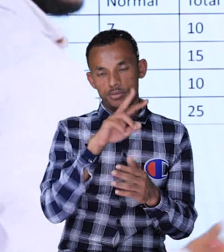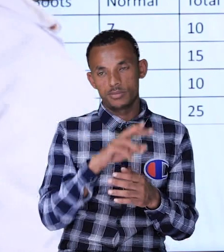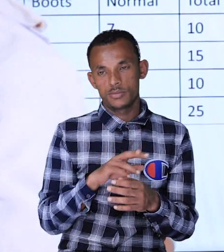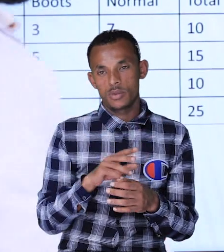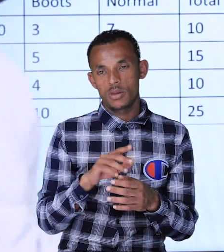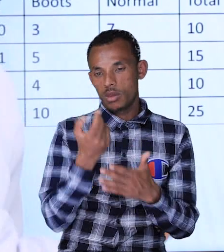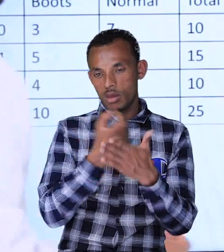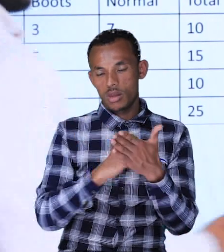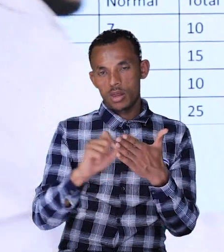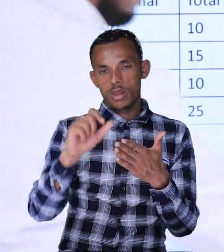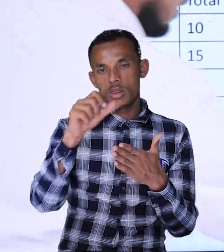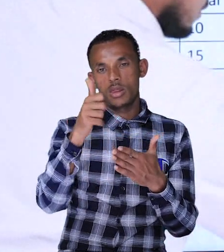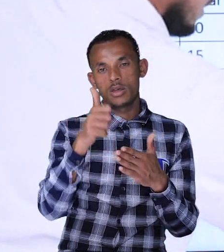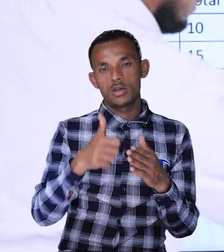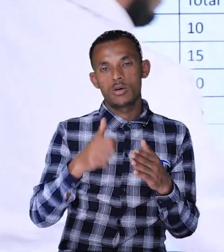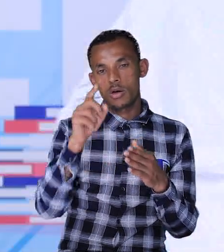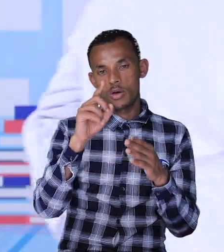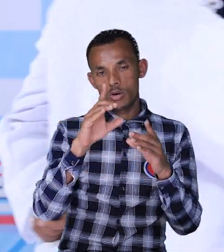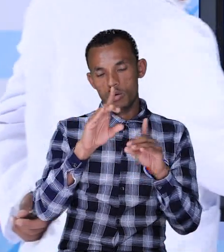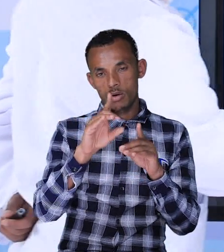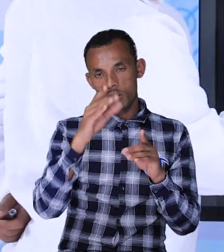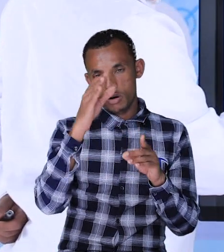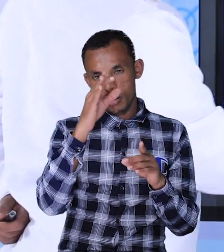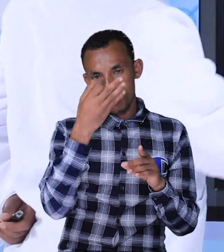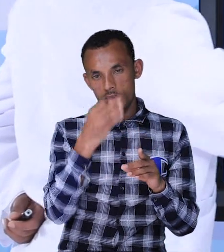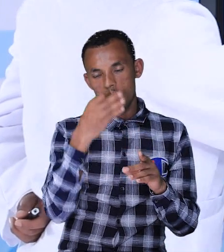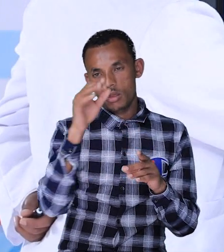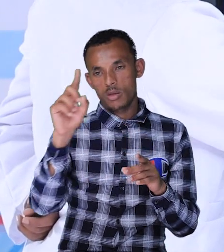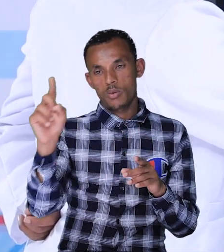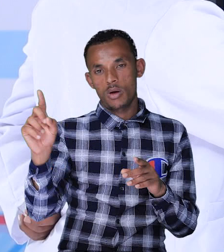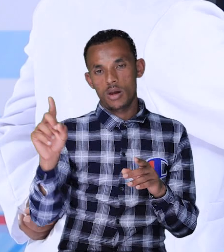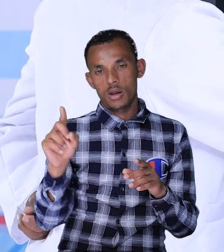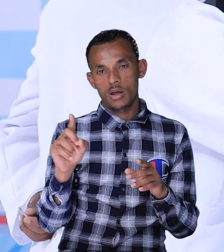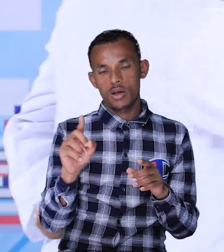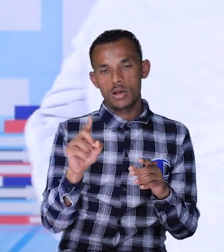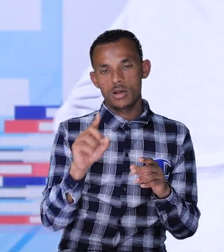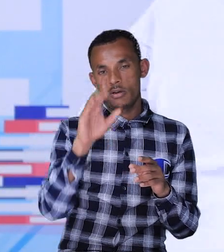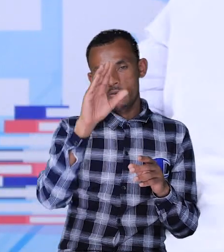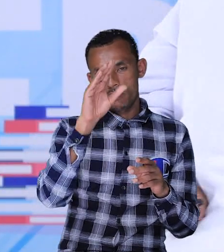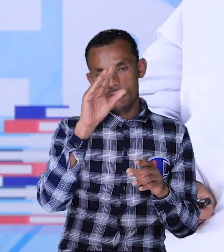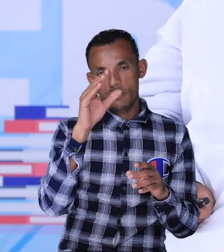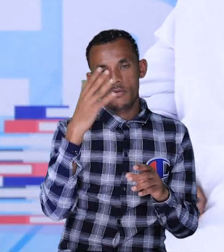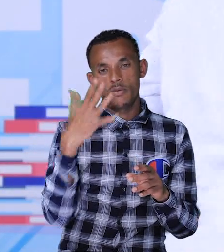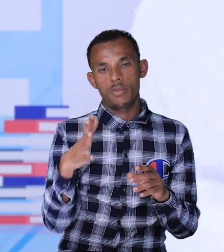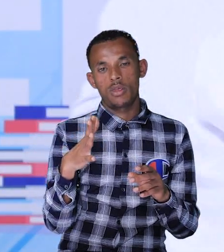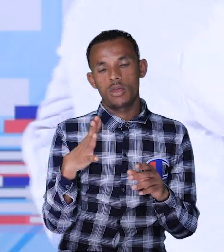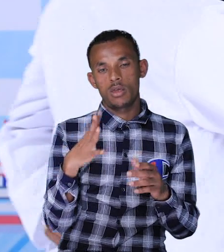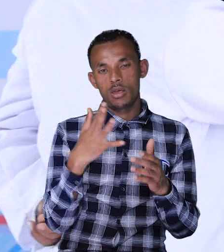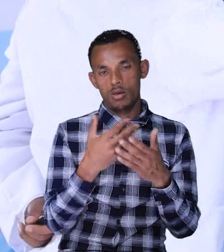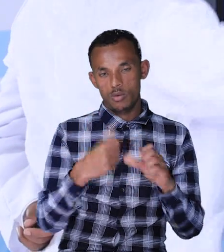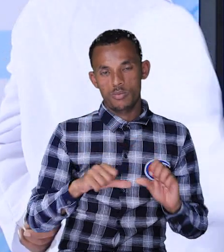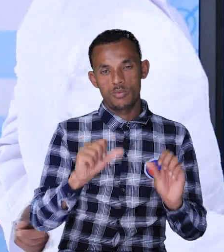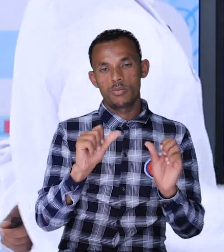you can just do for the other parts. In 1991, the total number of shoes produced 15. So you continue like this.